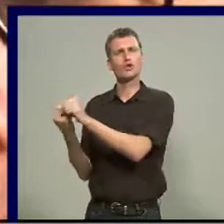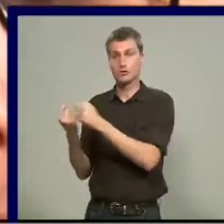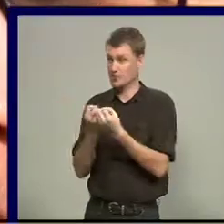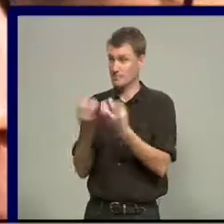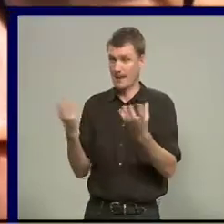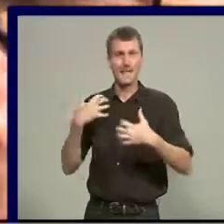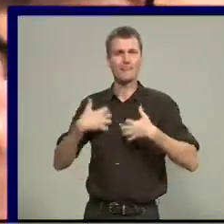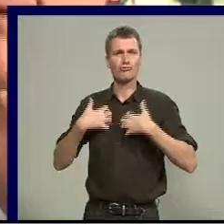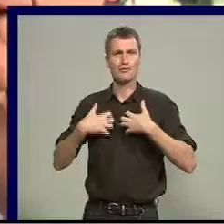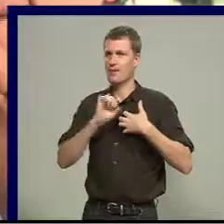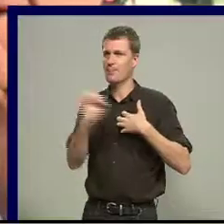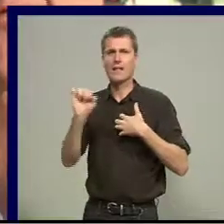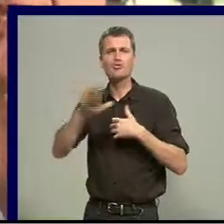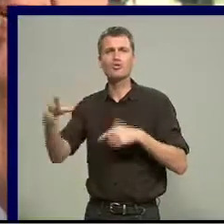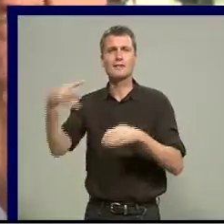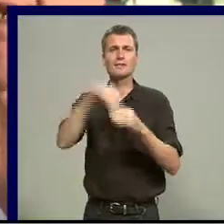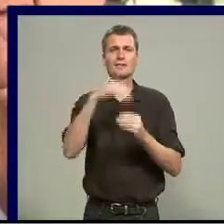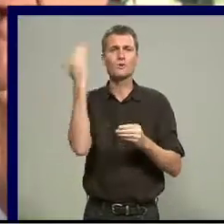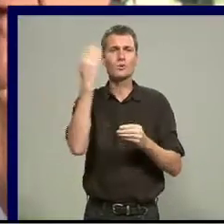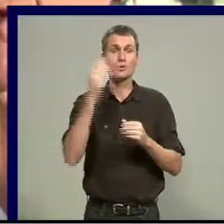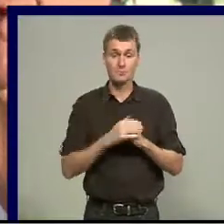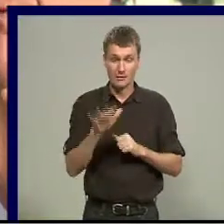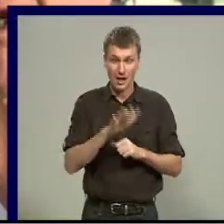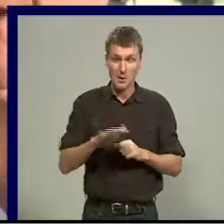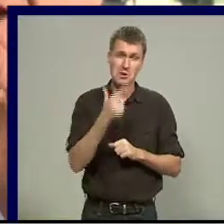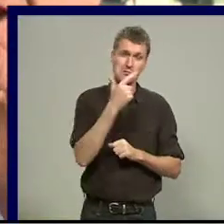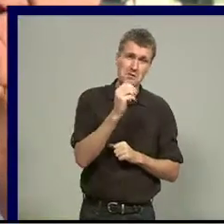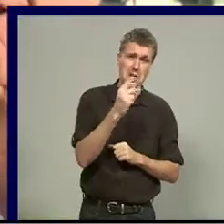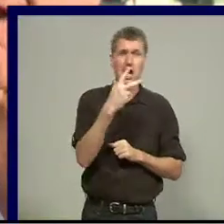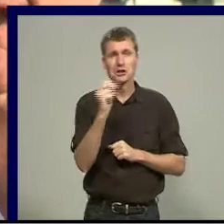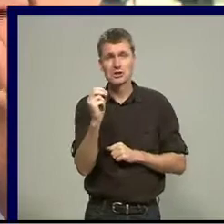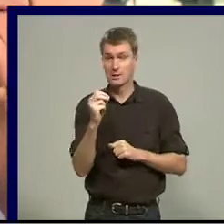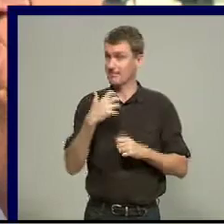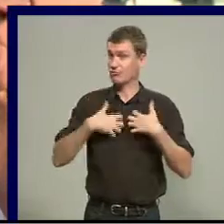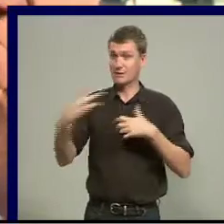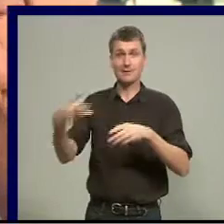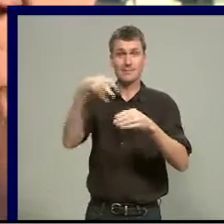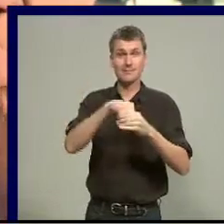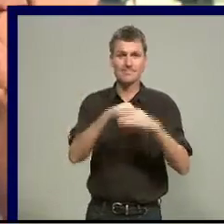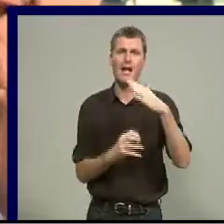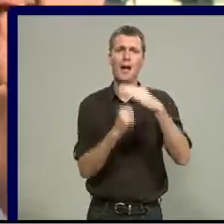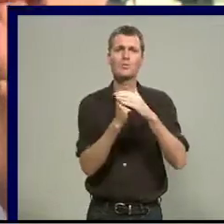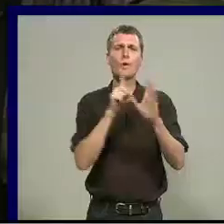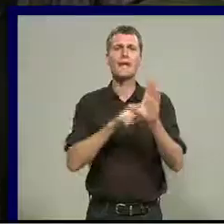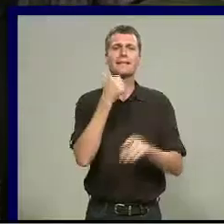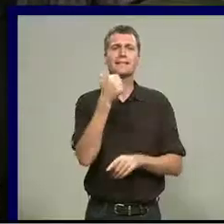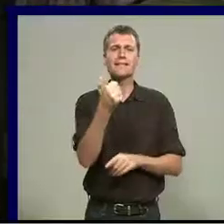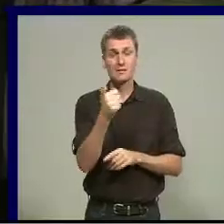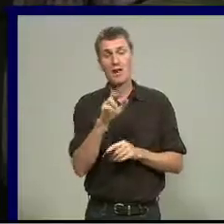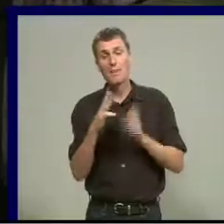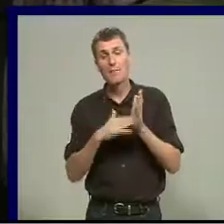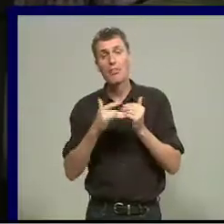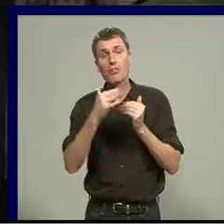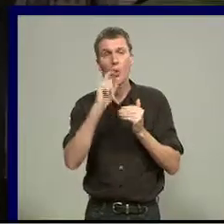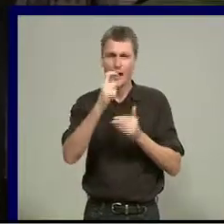already registered. We've got about 70 or 80 expressions of interest right up to Year 6, and we'll be talking to them in the next couple of months. It hasn't been